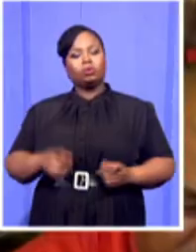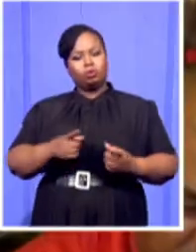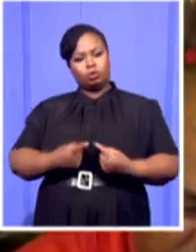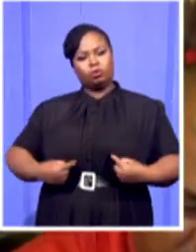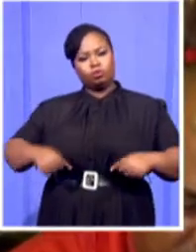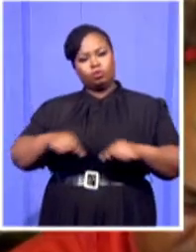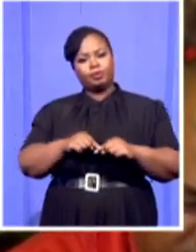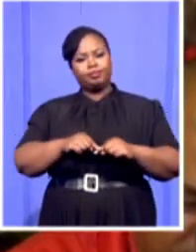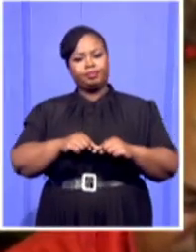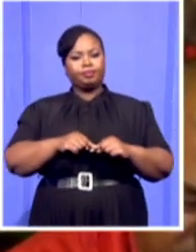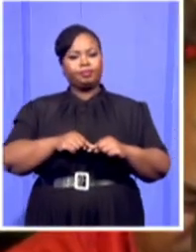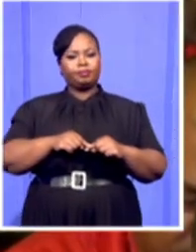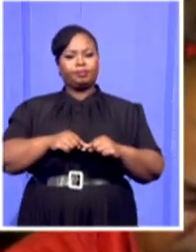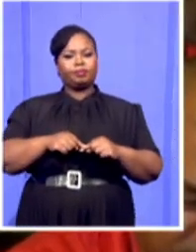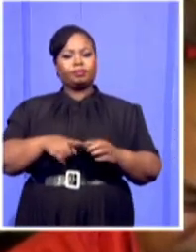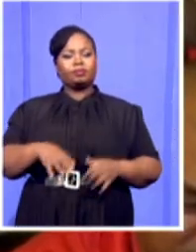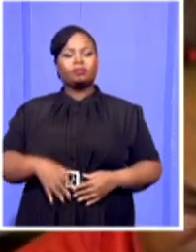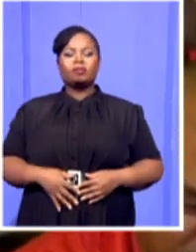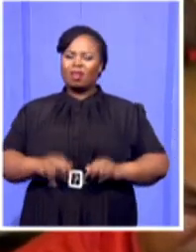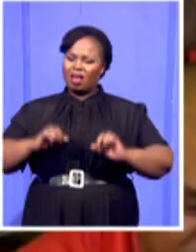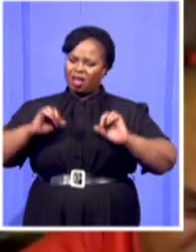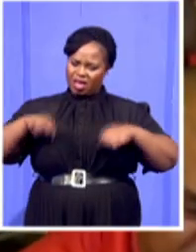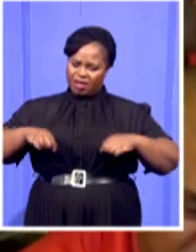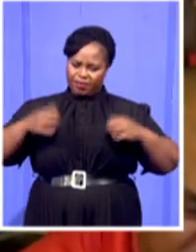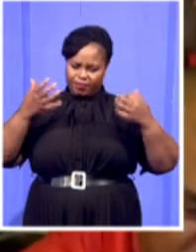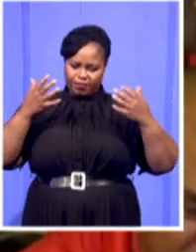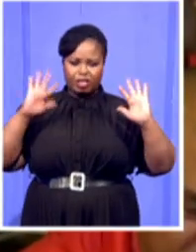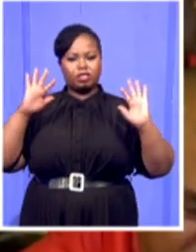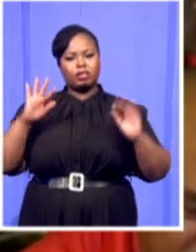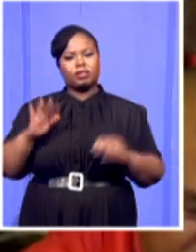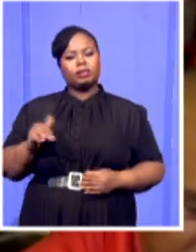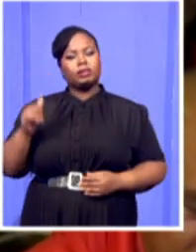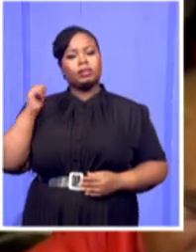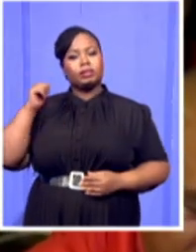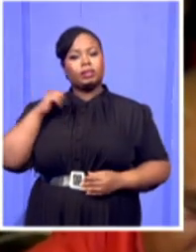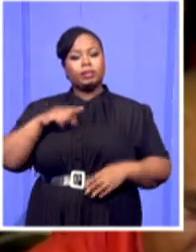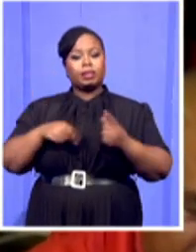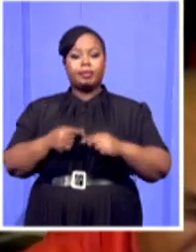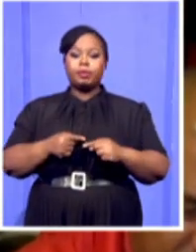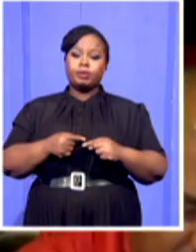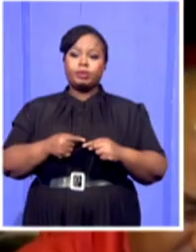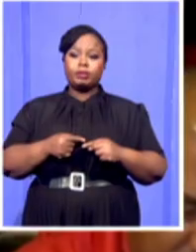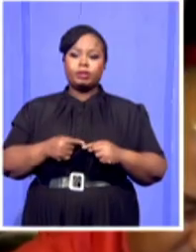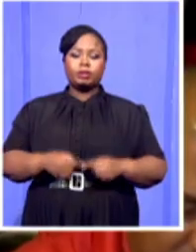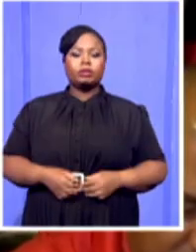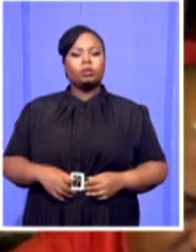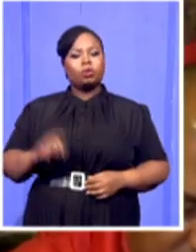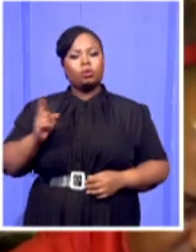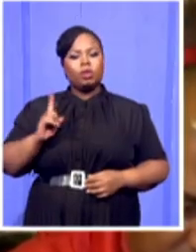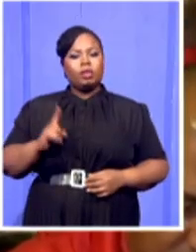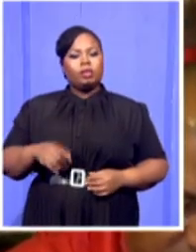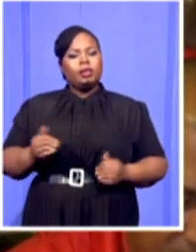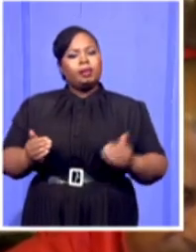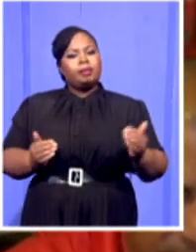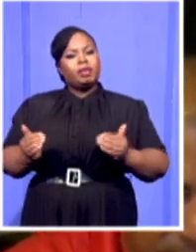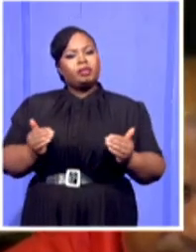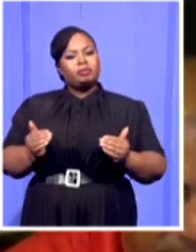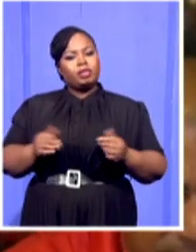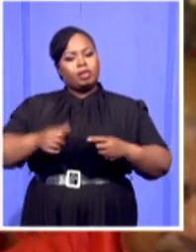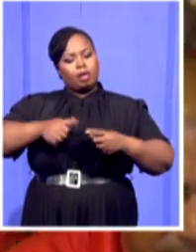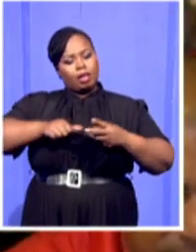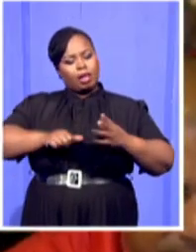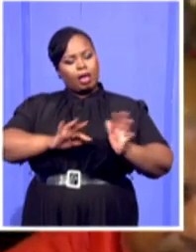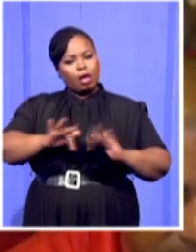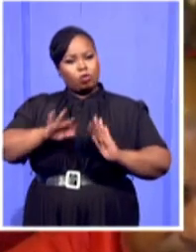of our argument on yesterday about what form of management would be done in